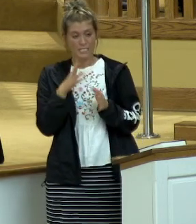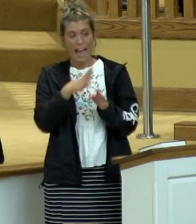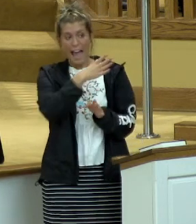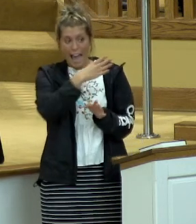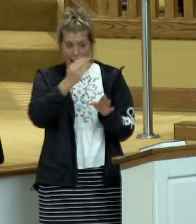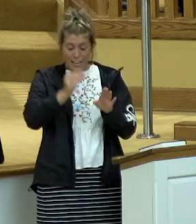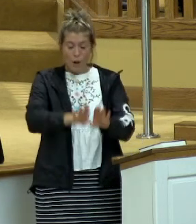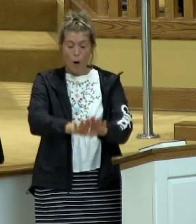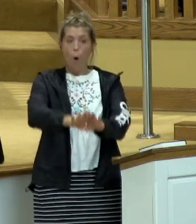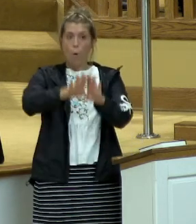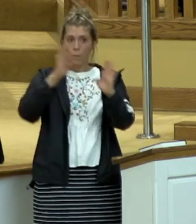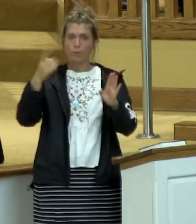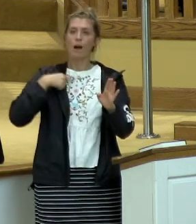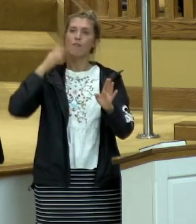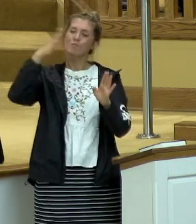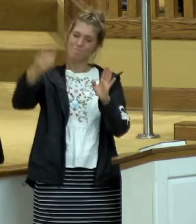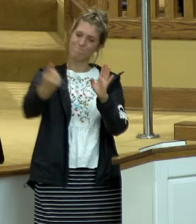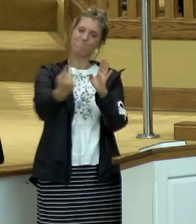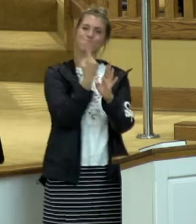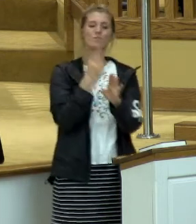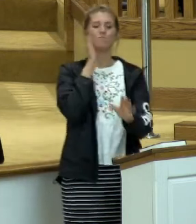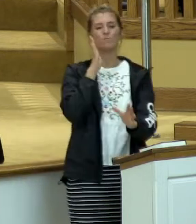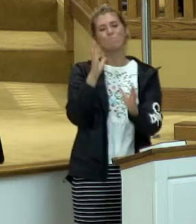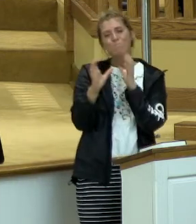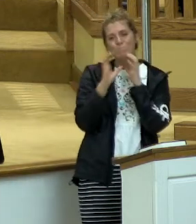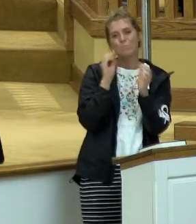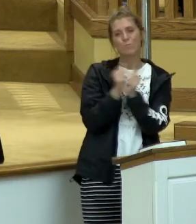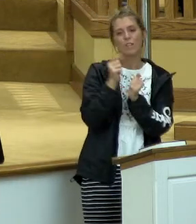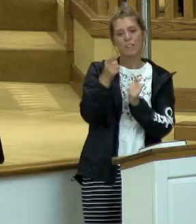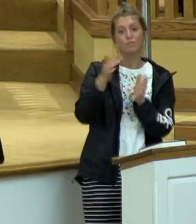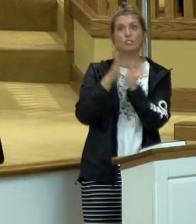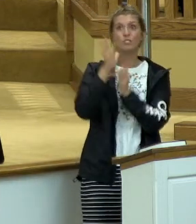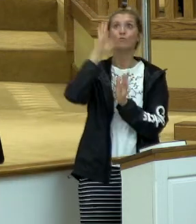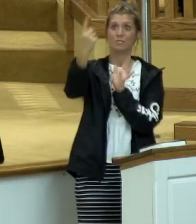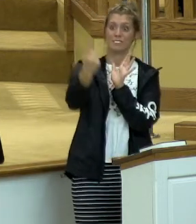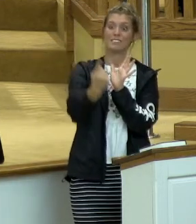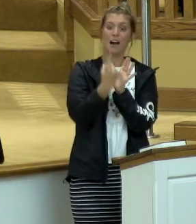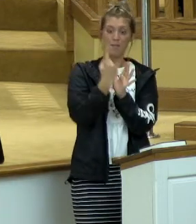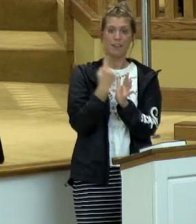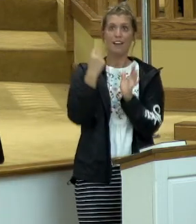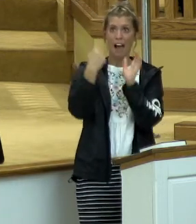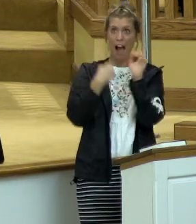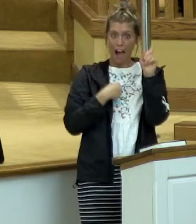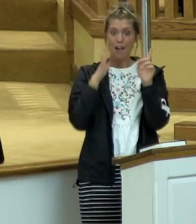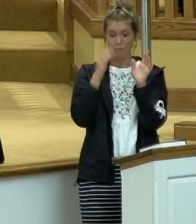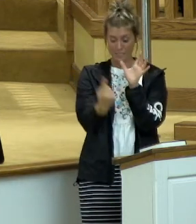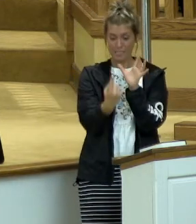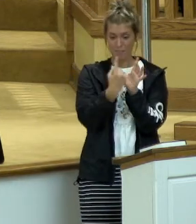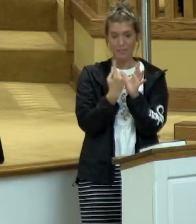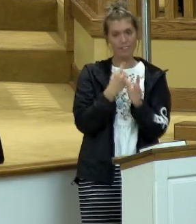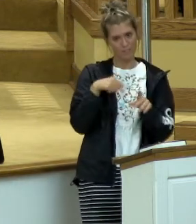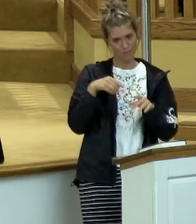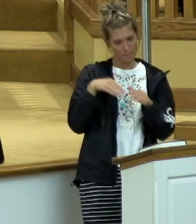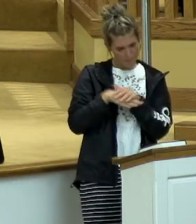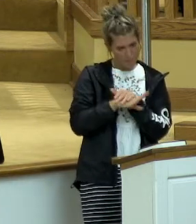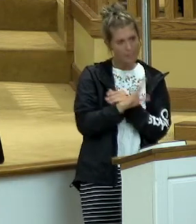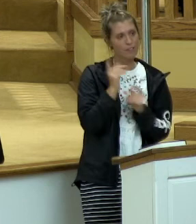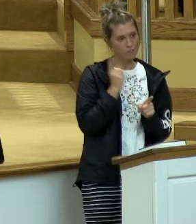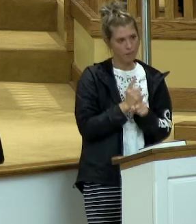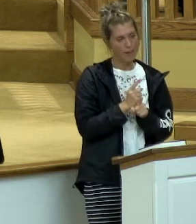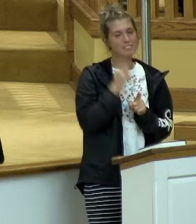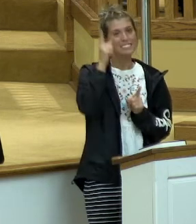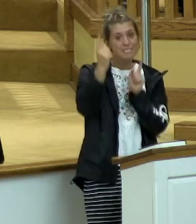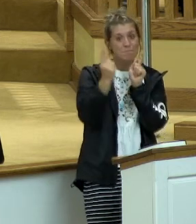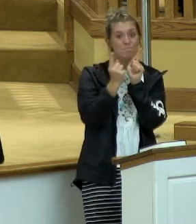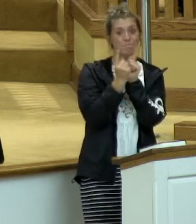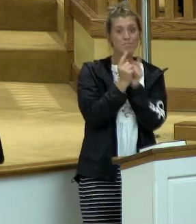that's response. I will come into him and will sup with him and he with me. I will come into him. I will come in. I will come in. Did you hear that? Wow. He comes in.